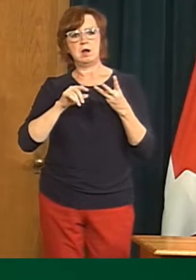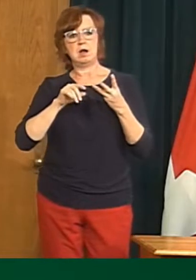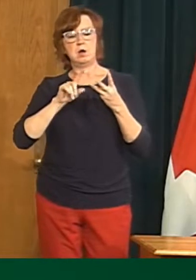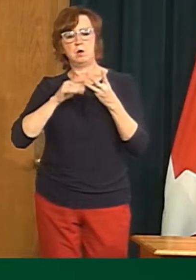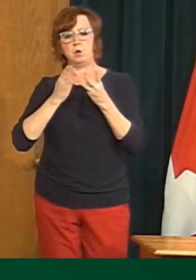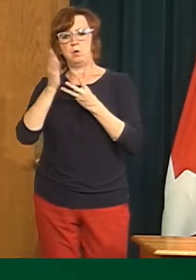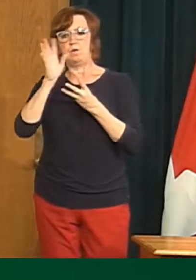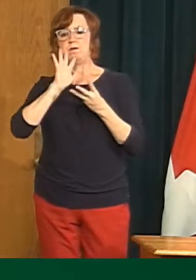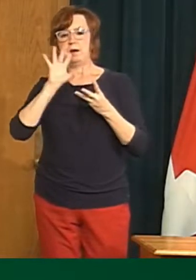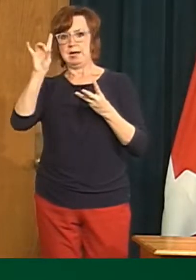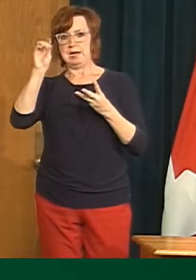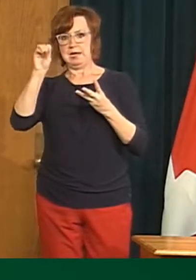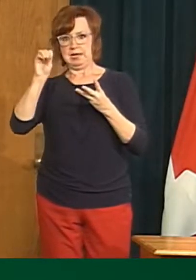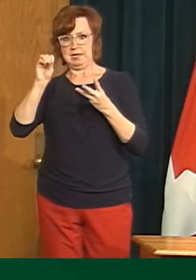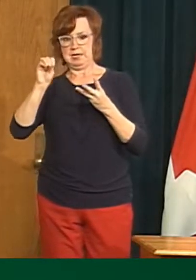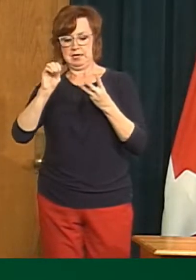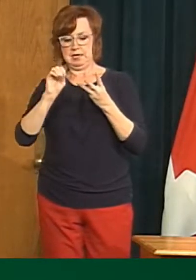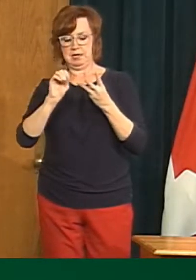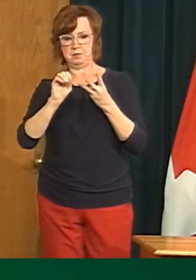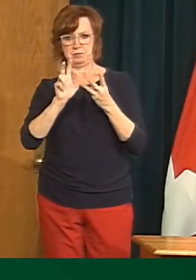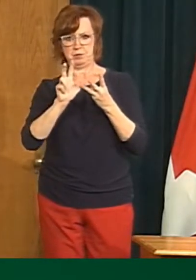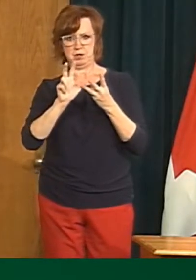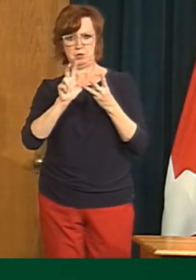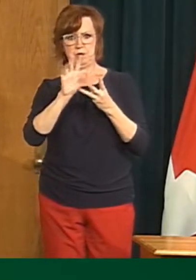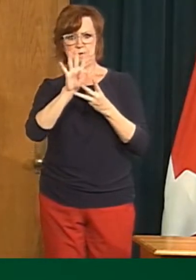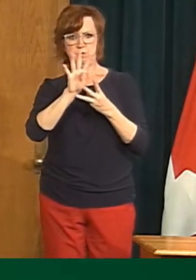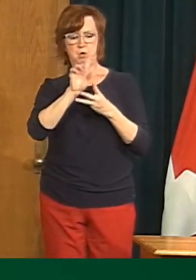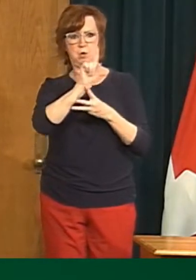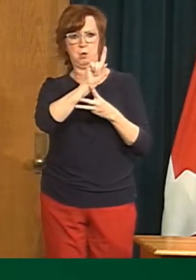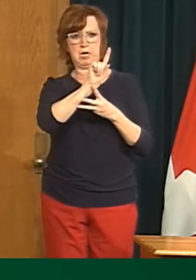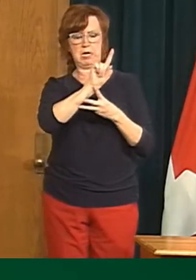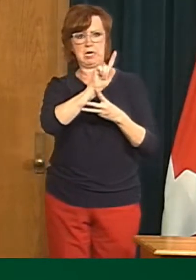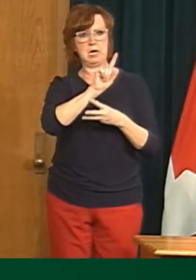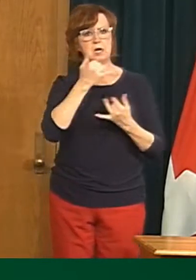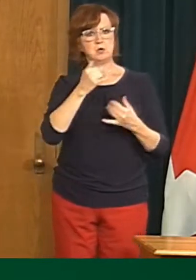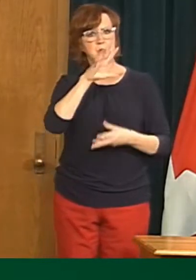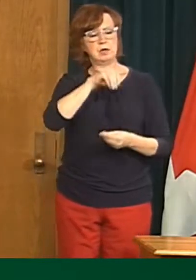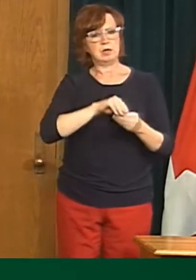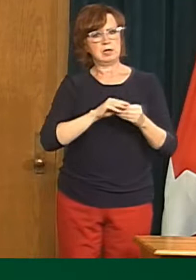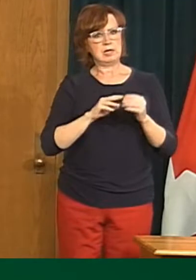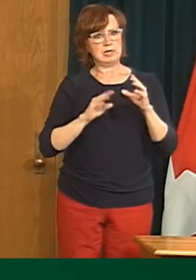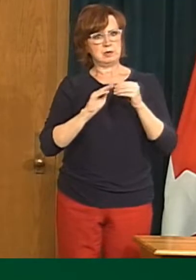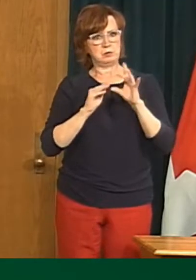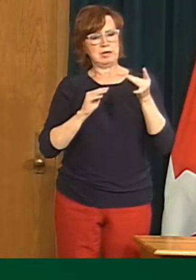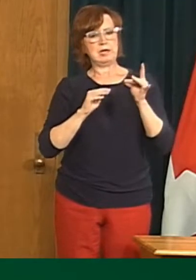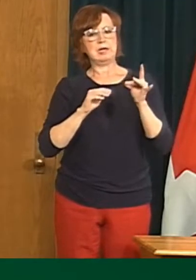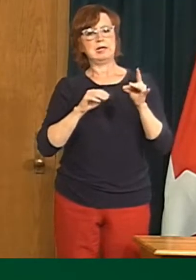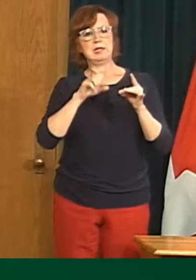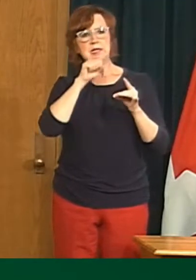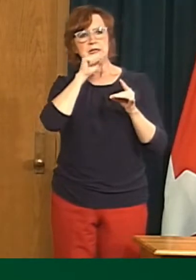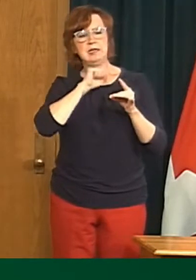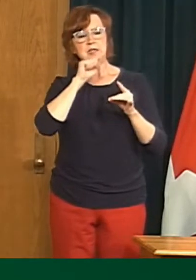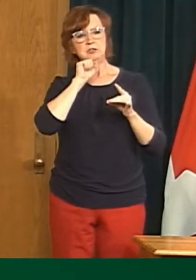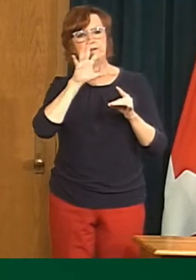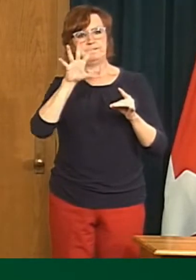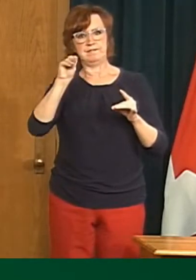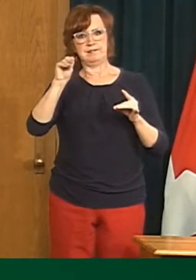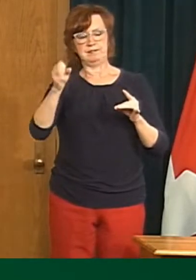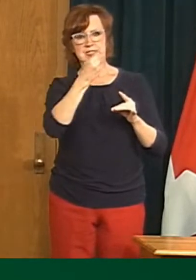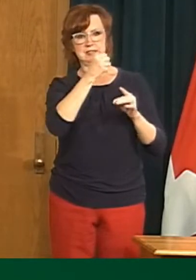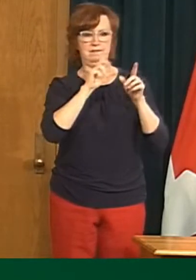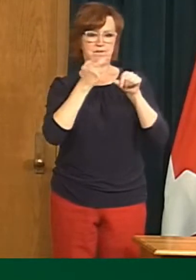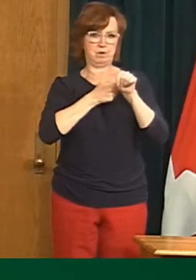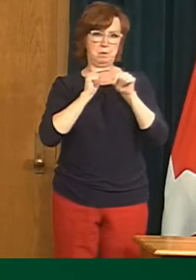are 80 or older. So the 8th death that is reported today is a person in their 50s and is from the far